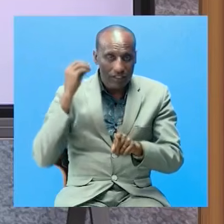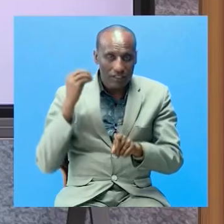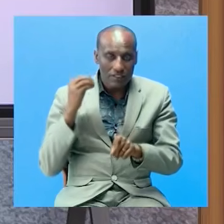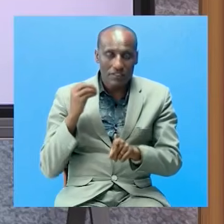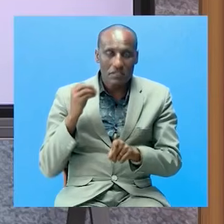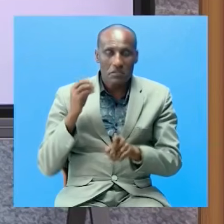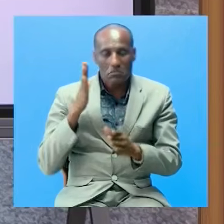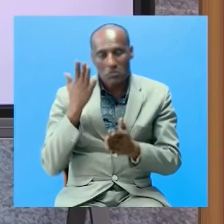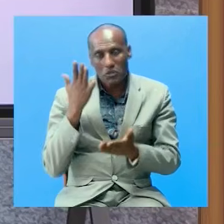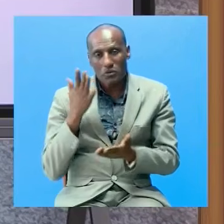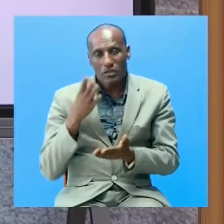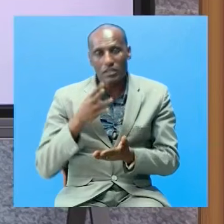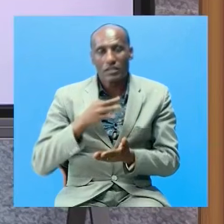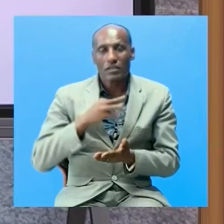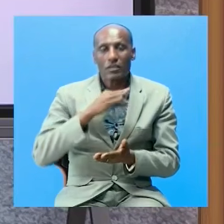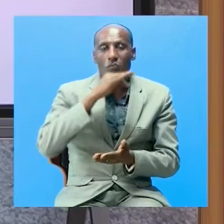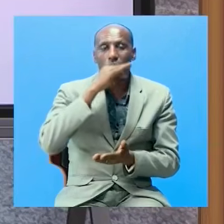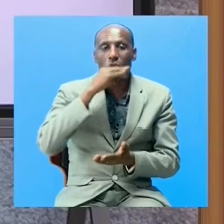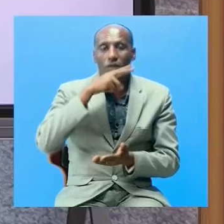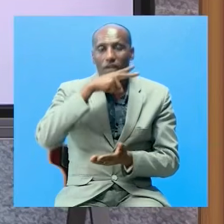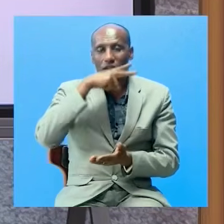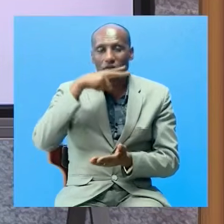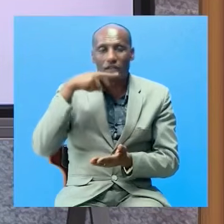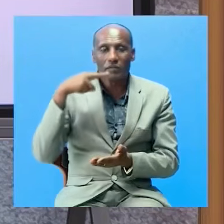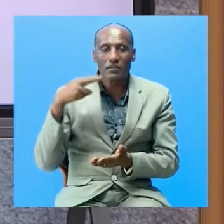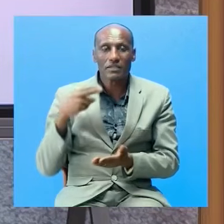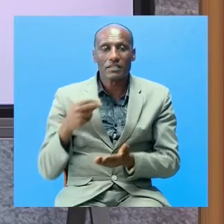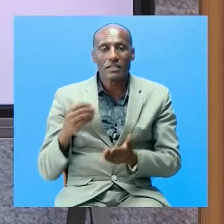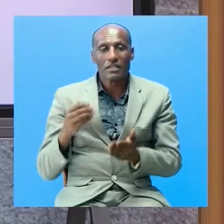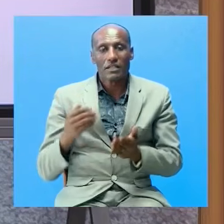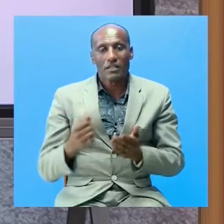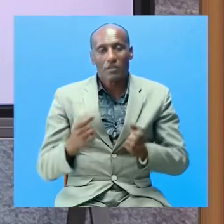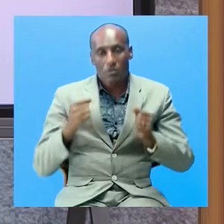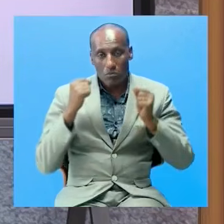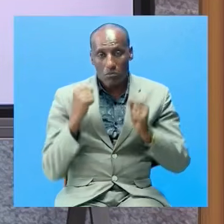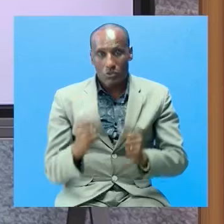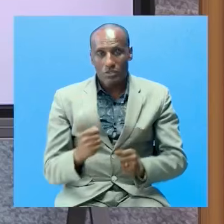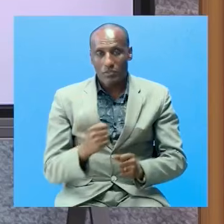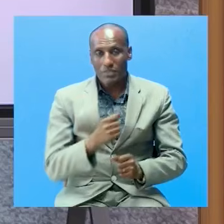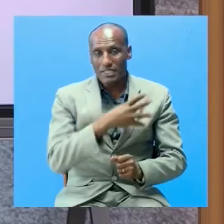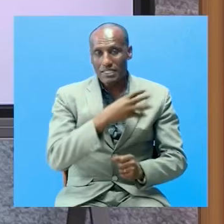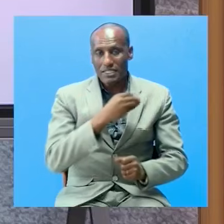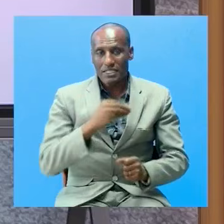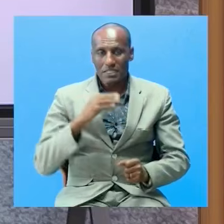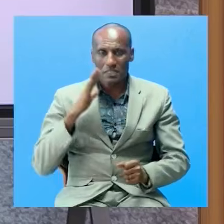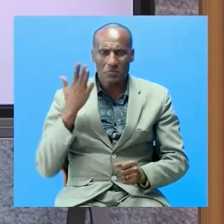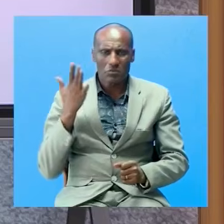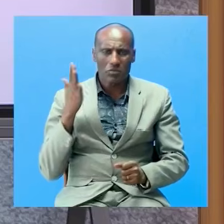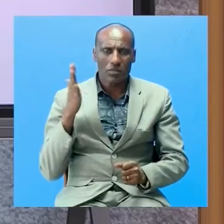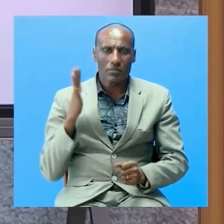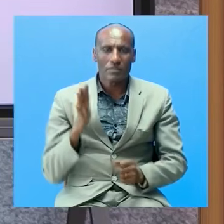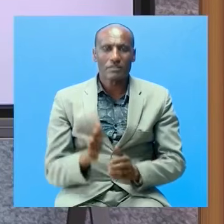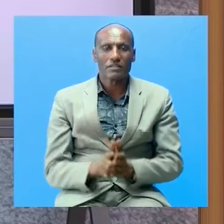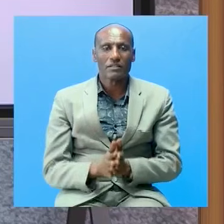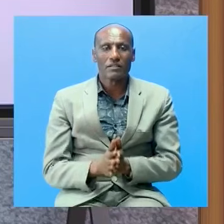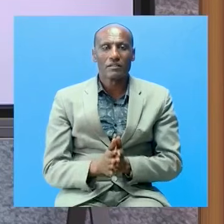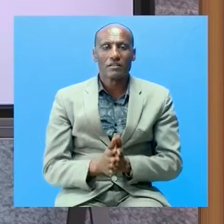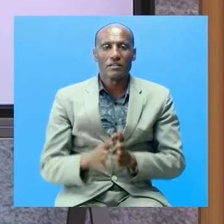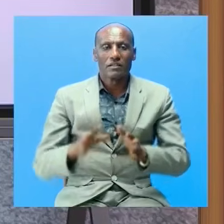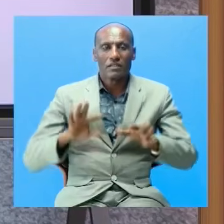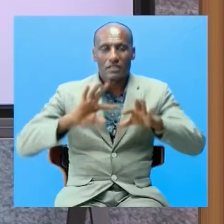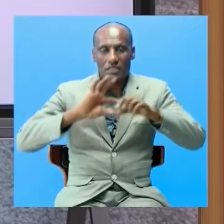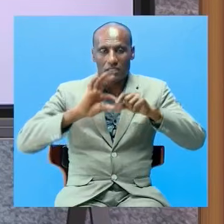to understand the differences of degrees among the modal verbs that can show possibility and